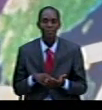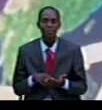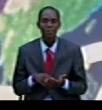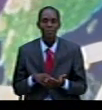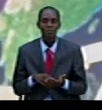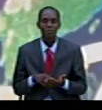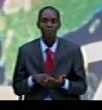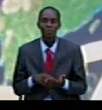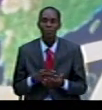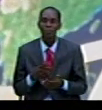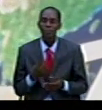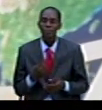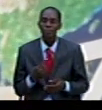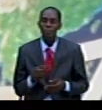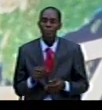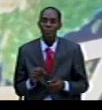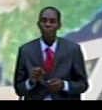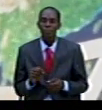the